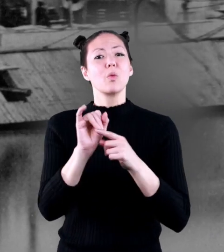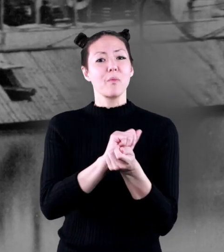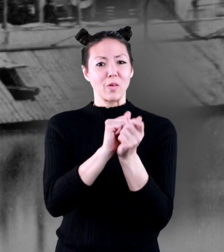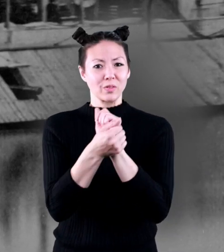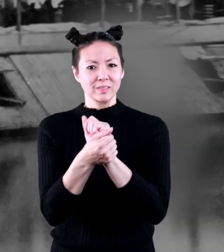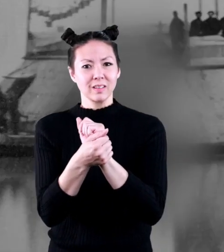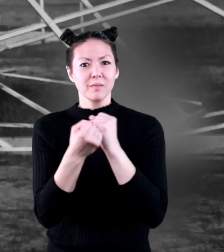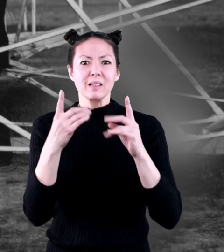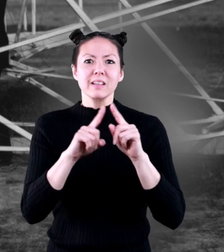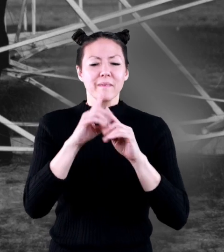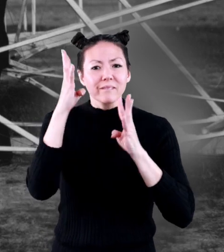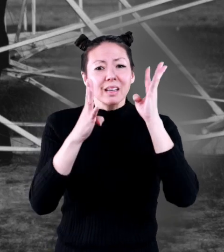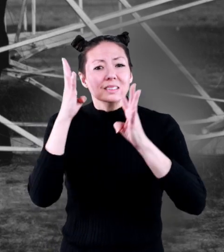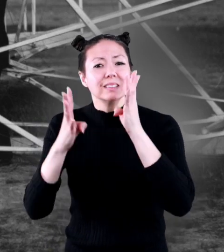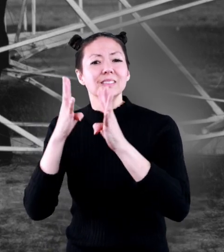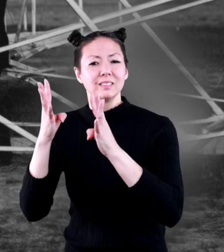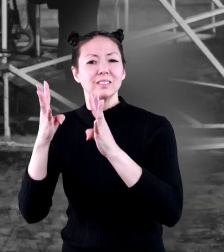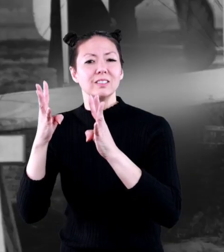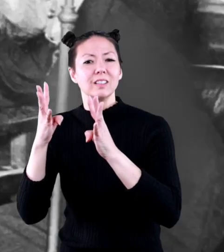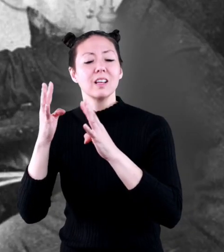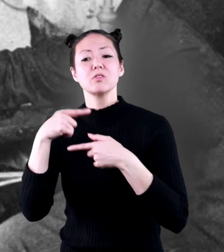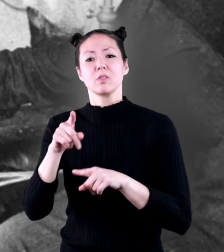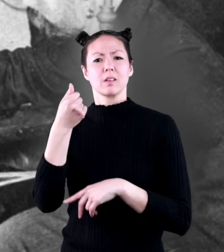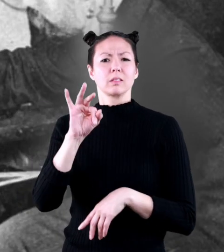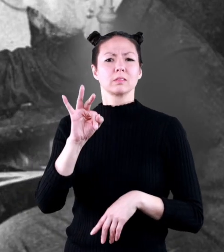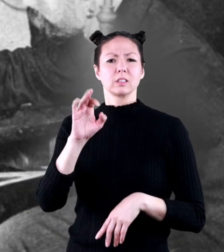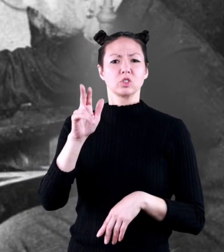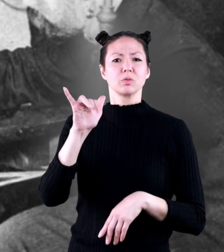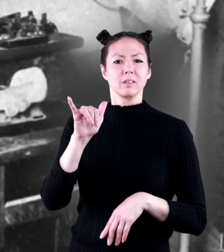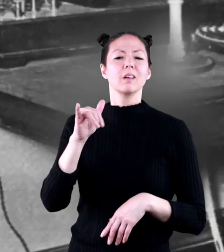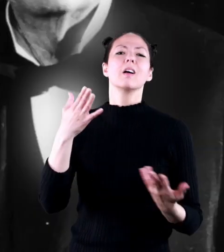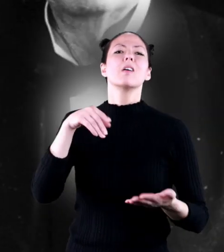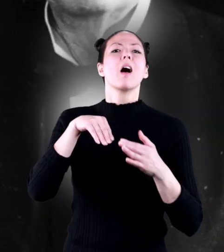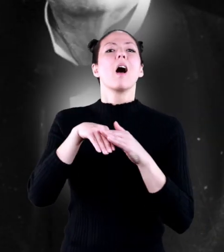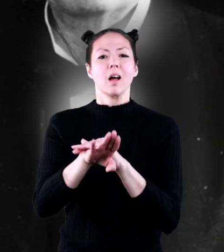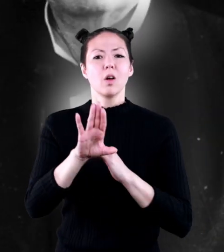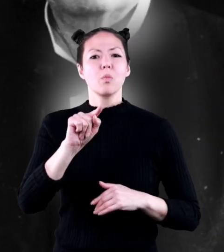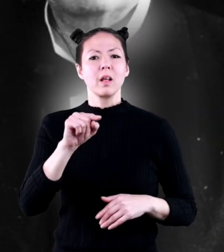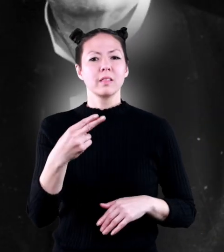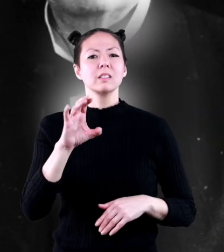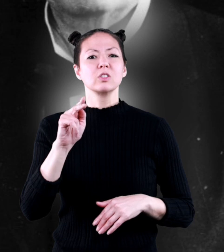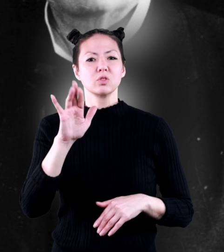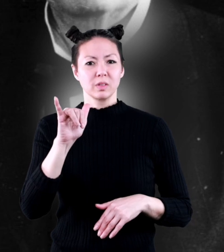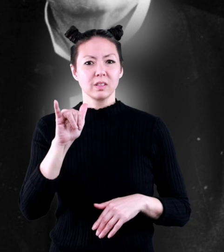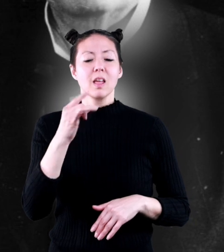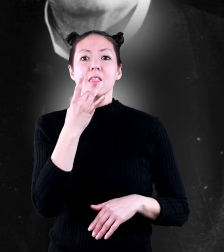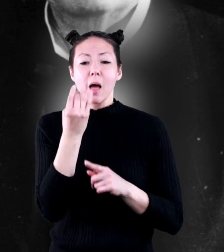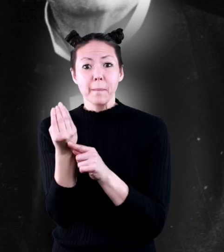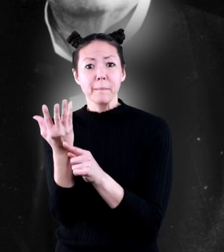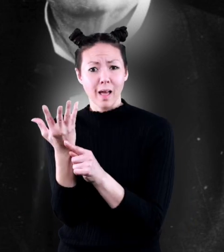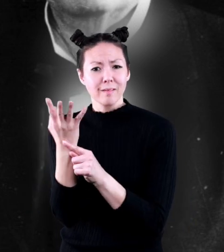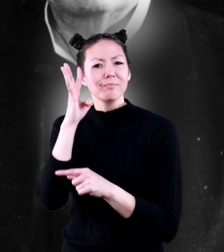other great inventions during the rest of the 19th century and well into the 20th century, including the light bulb by